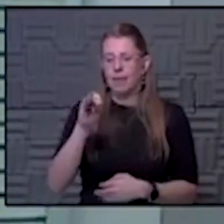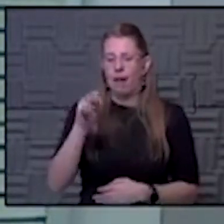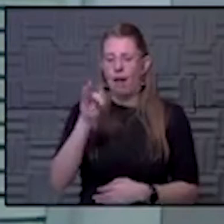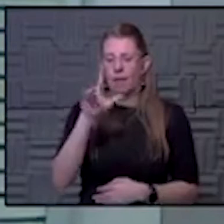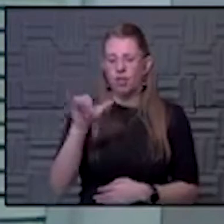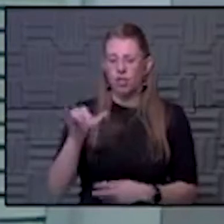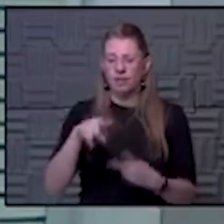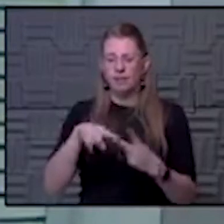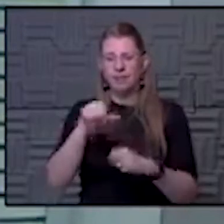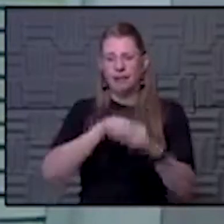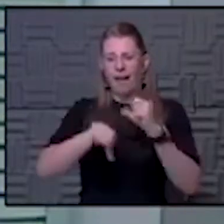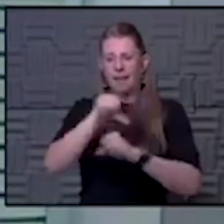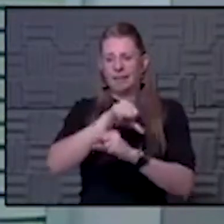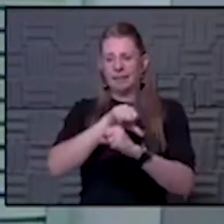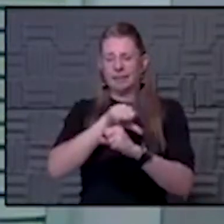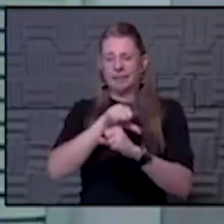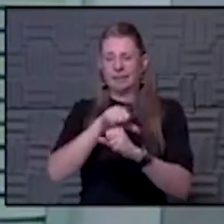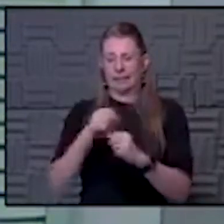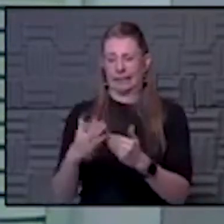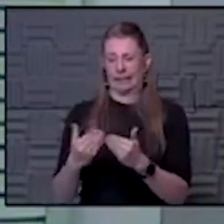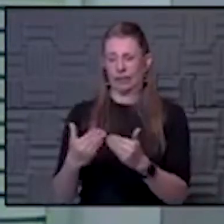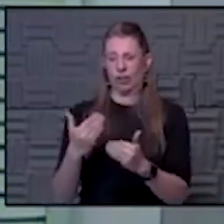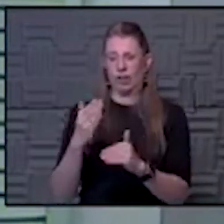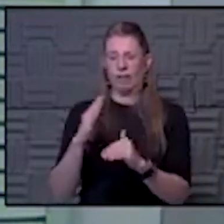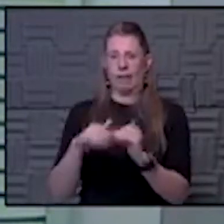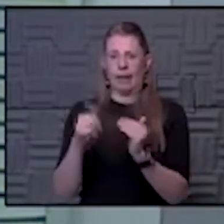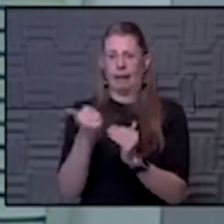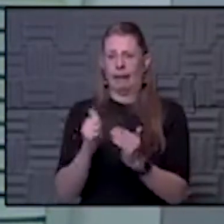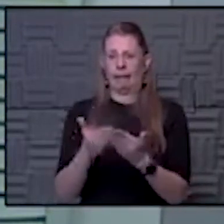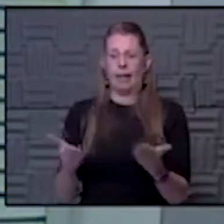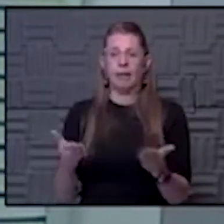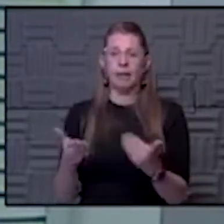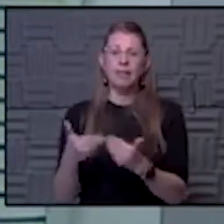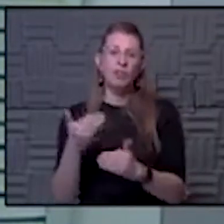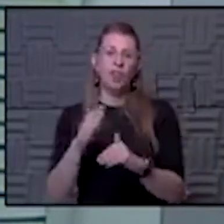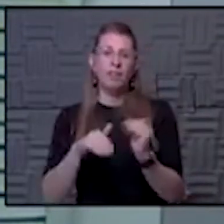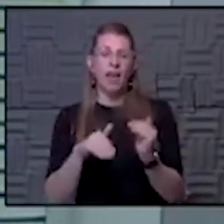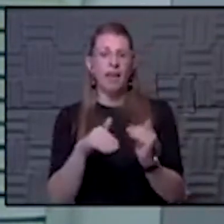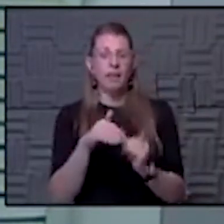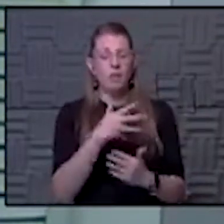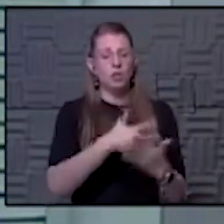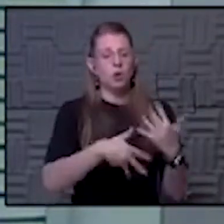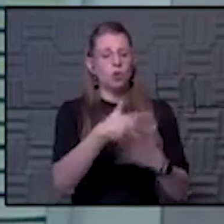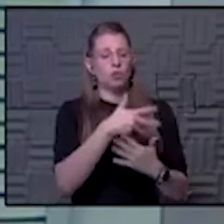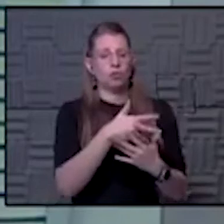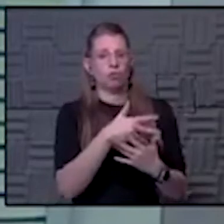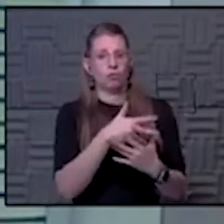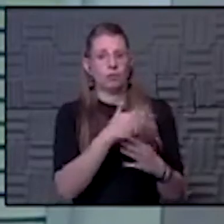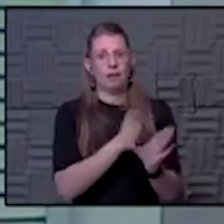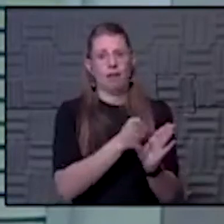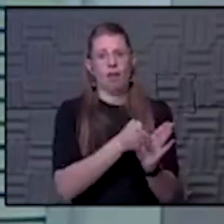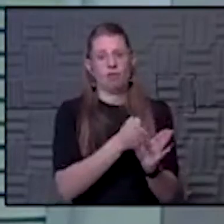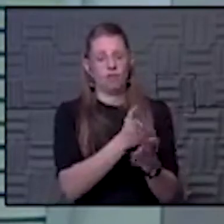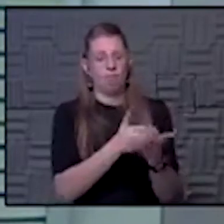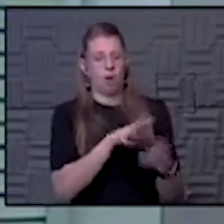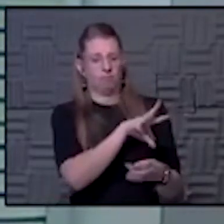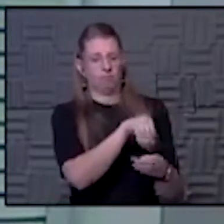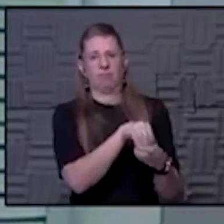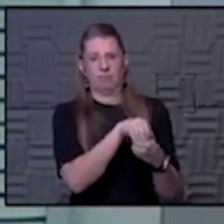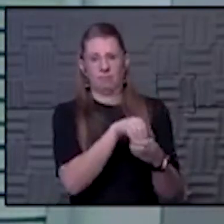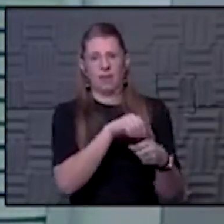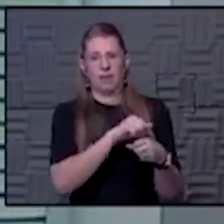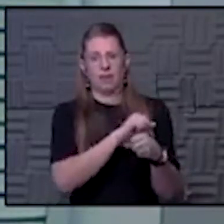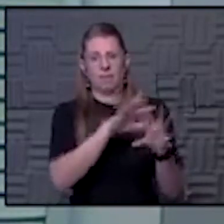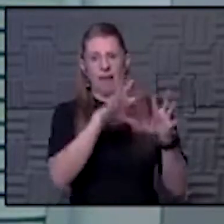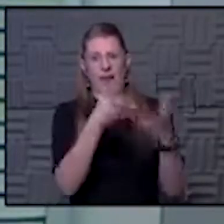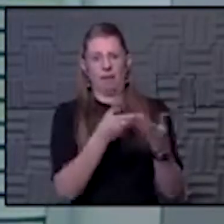is easier than anything, but it's easier than the social psychology aspects of this pandemic. If I ever get gray